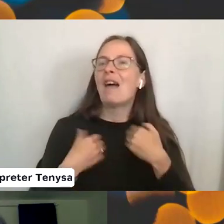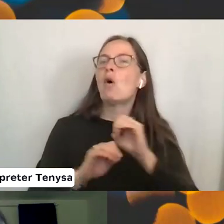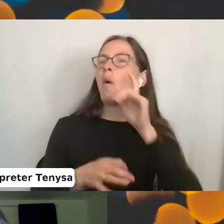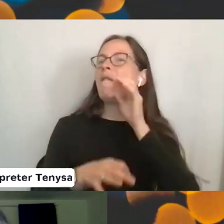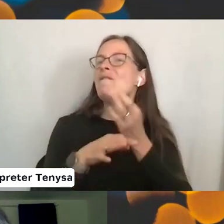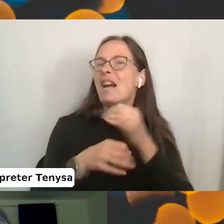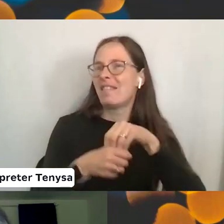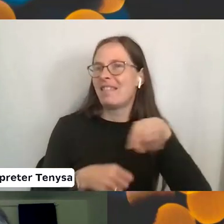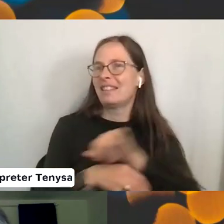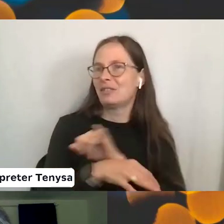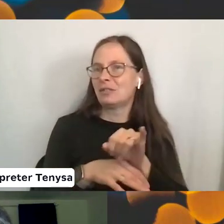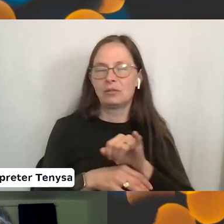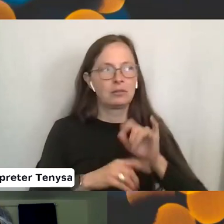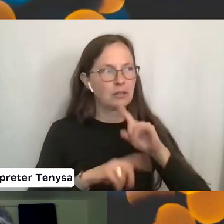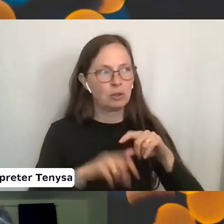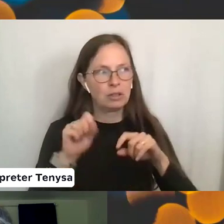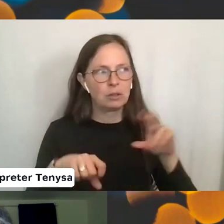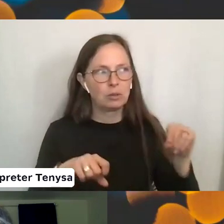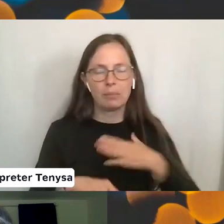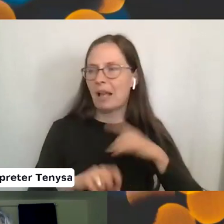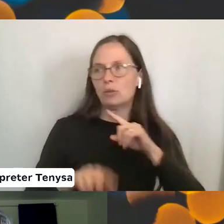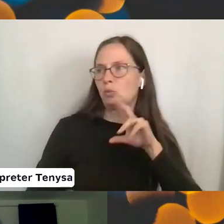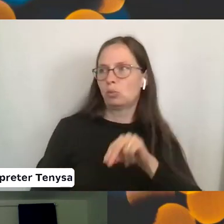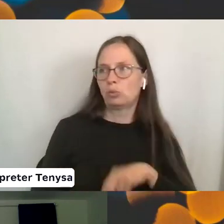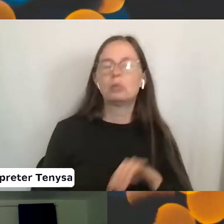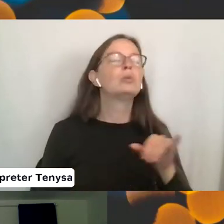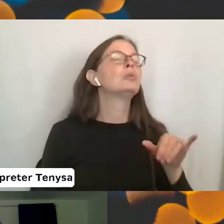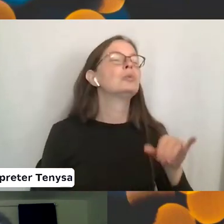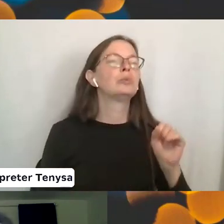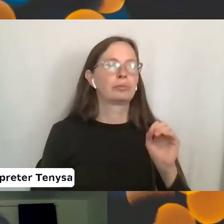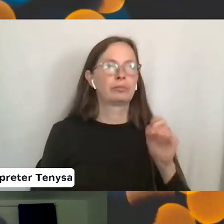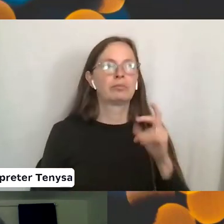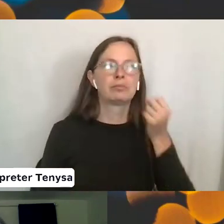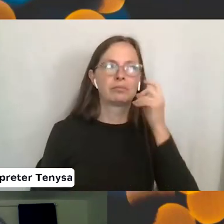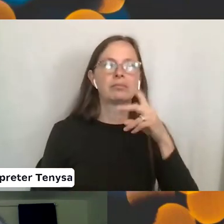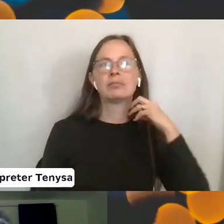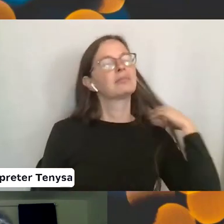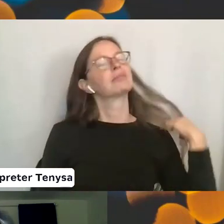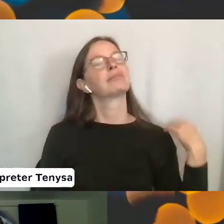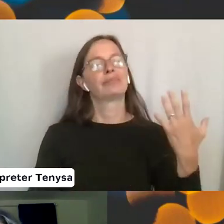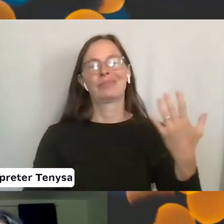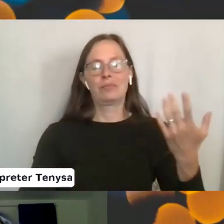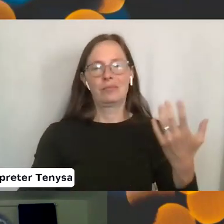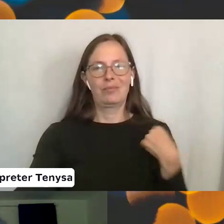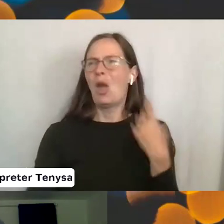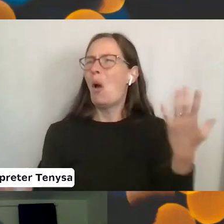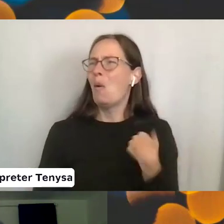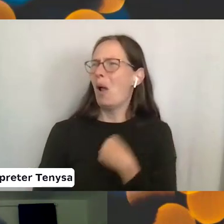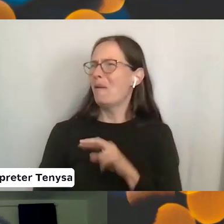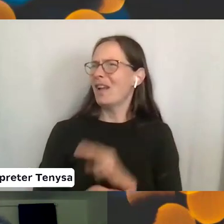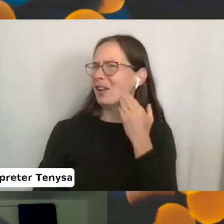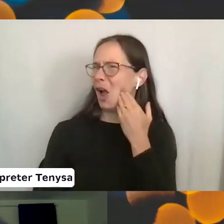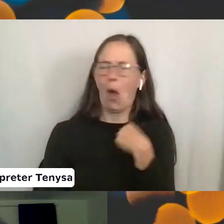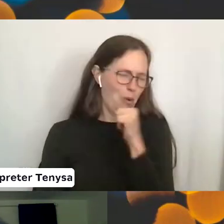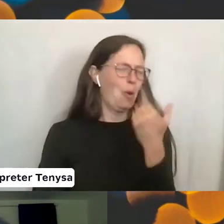industry. So was your answer yes or no? My answer was no. Okay. Okay. All See, right. what do we know? What do we fucking know? But not a